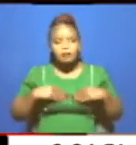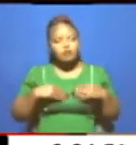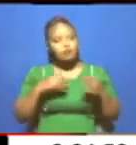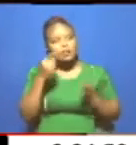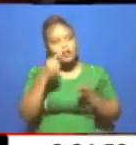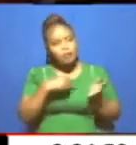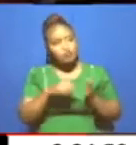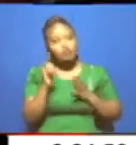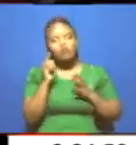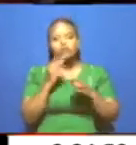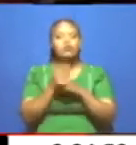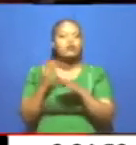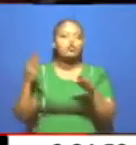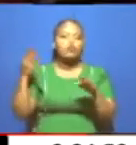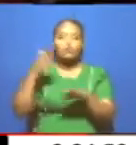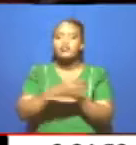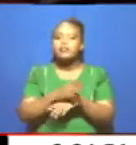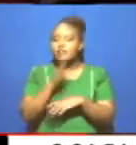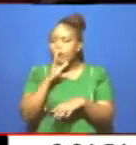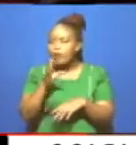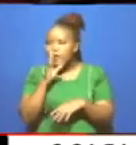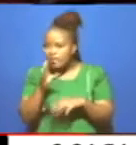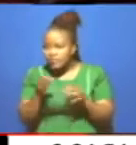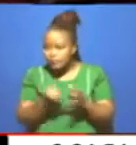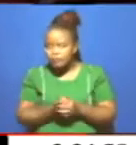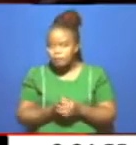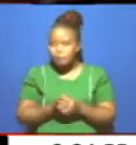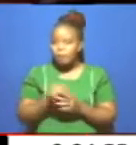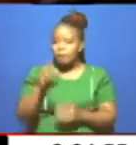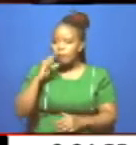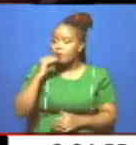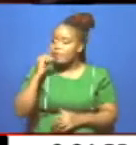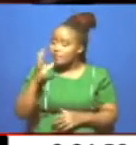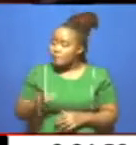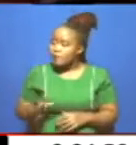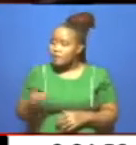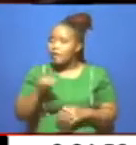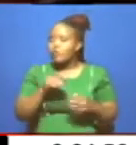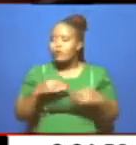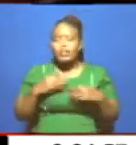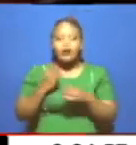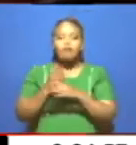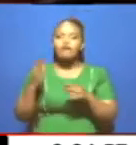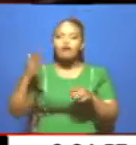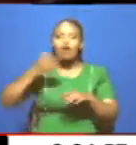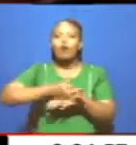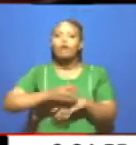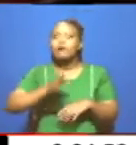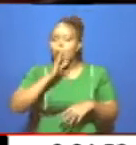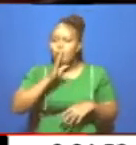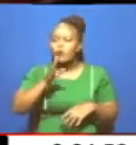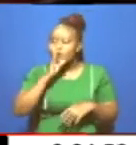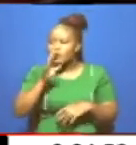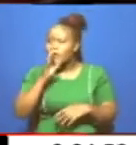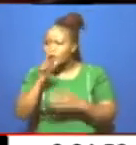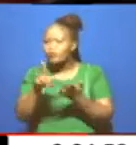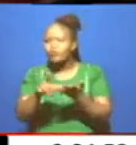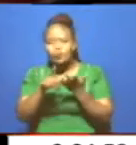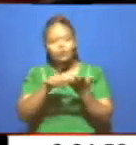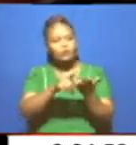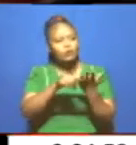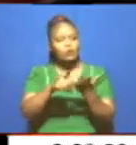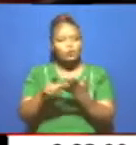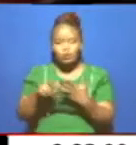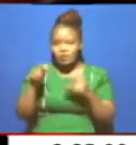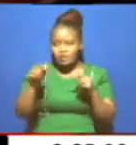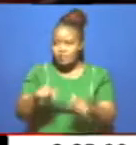our debt ceiling. We have borrowed, Madam Speaker, actually overborrowed beyond the limits set here in this parliament. And I was